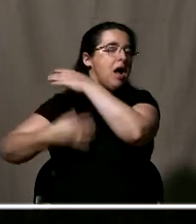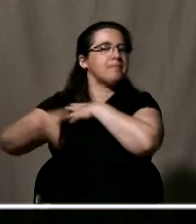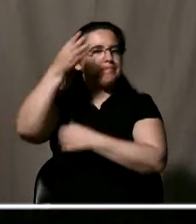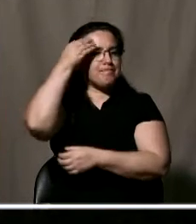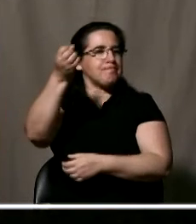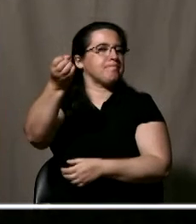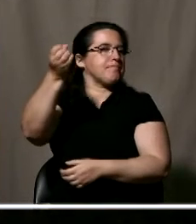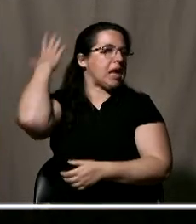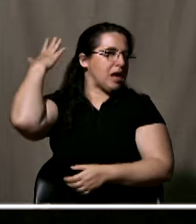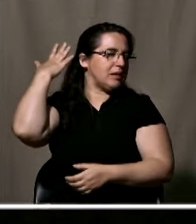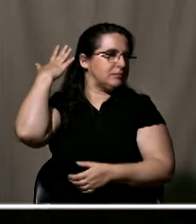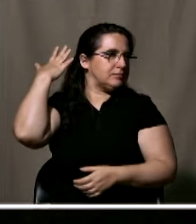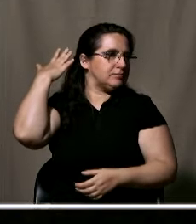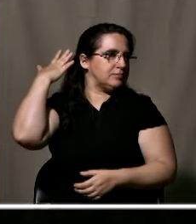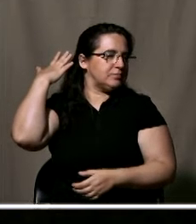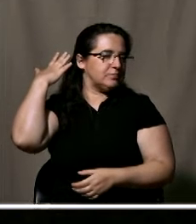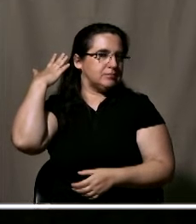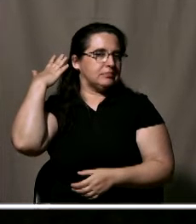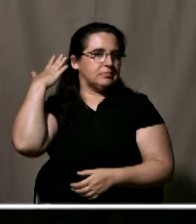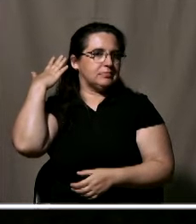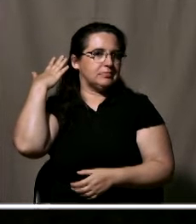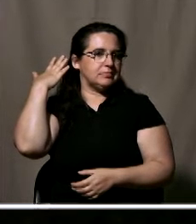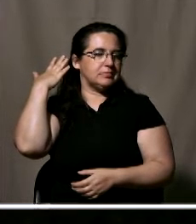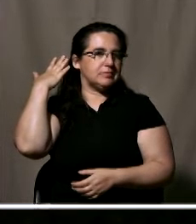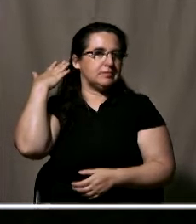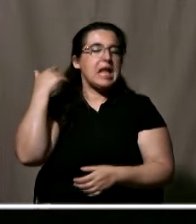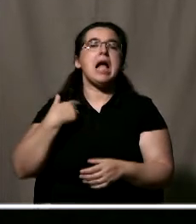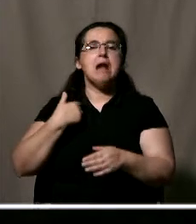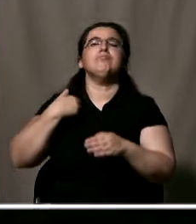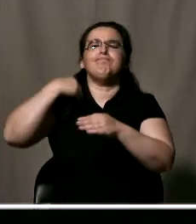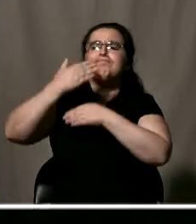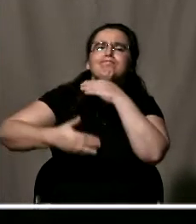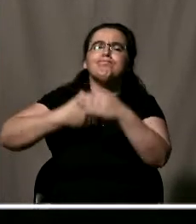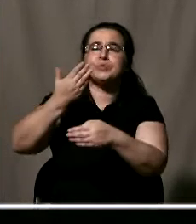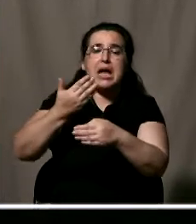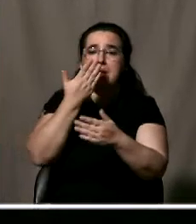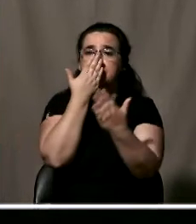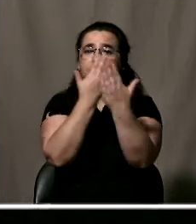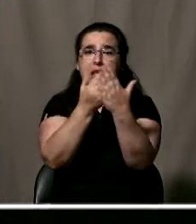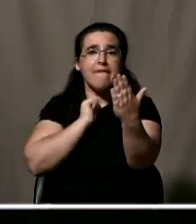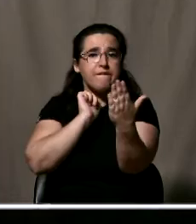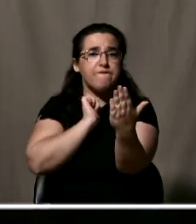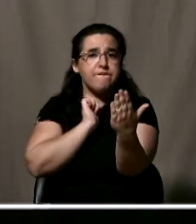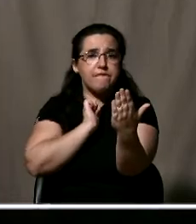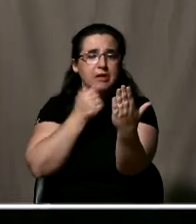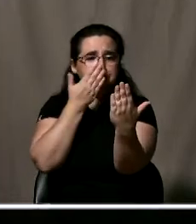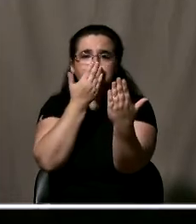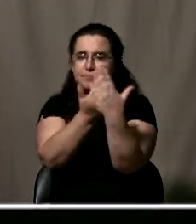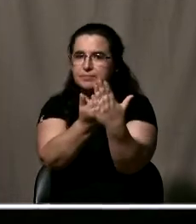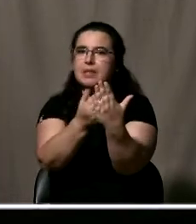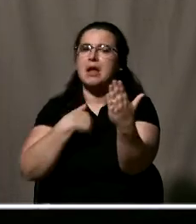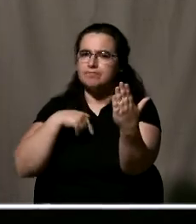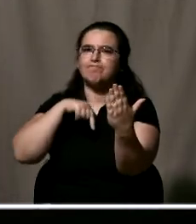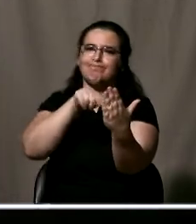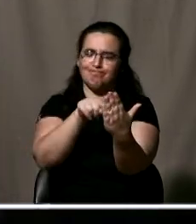ficam, and pressing forward to those things that are before, e avançando para as que estão diante de mim, I press toward the goal for